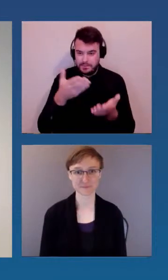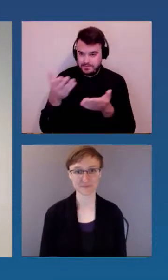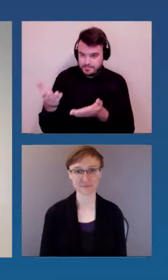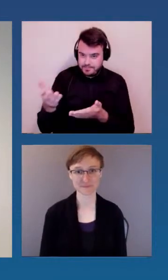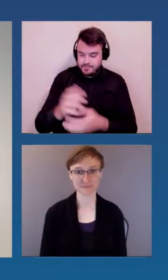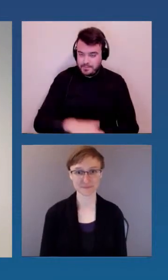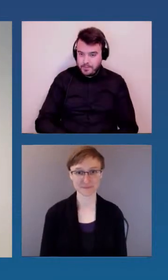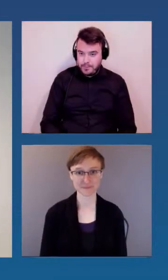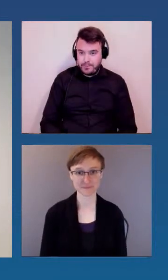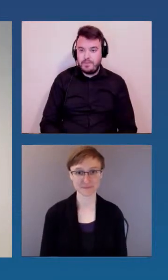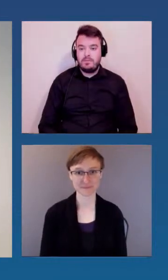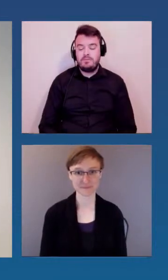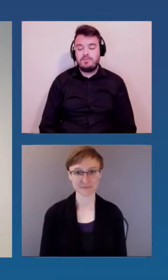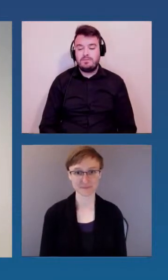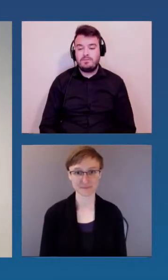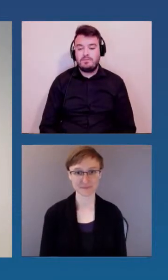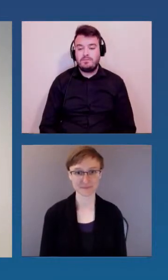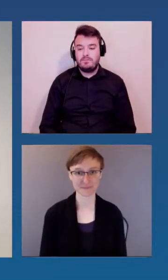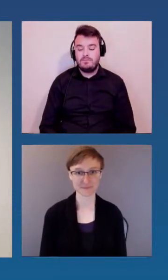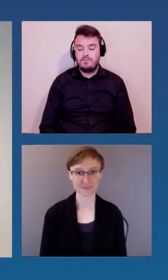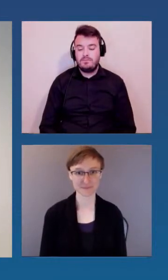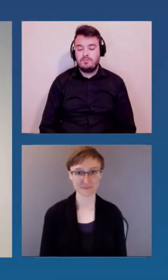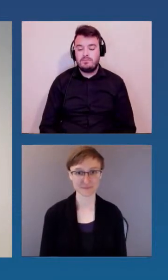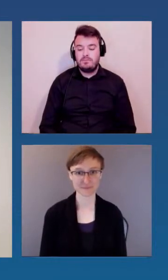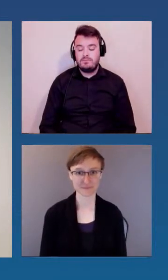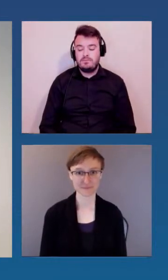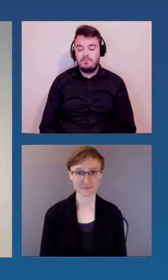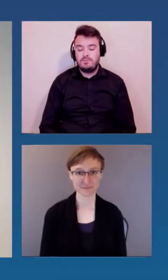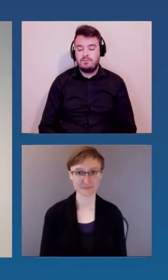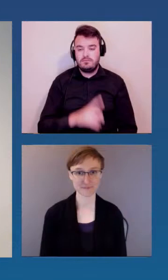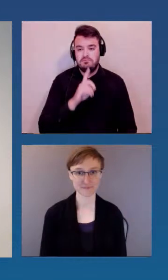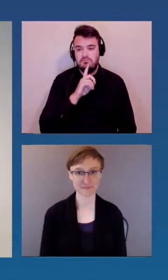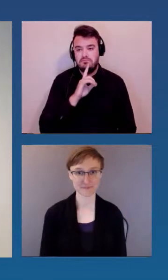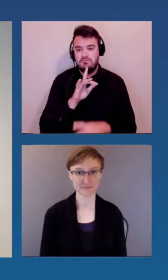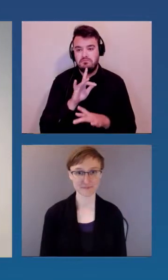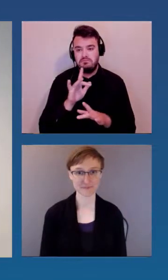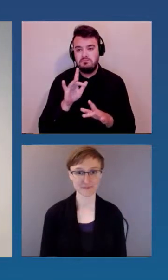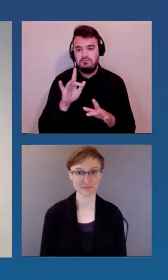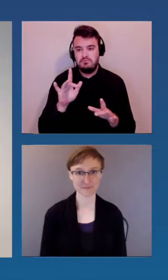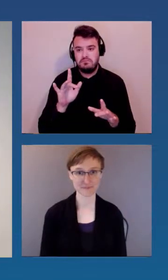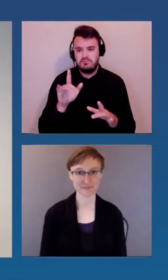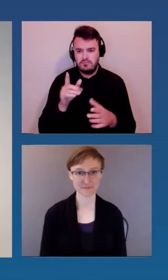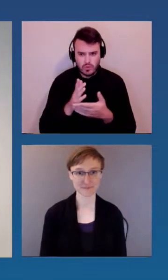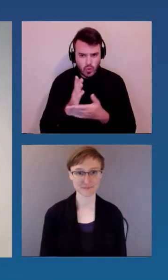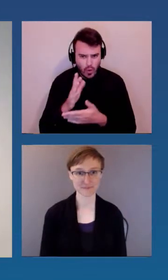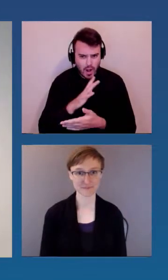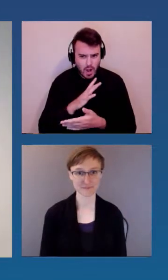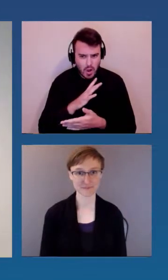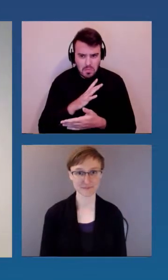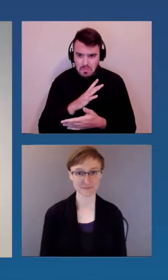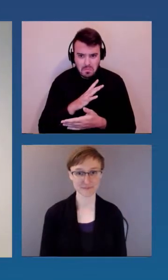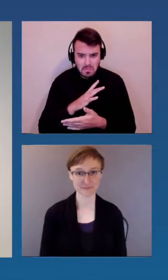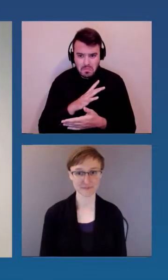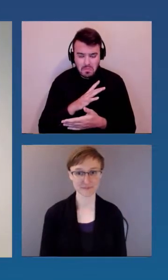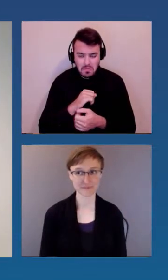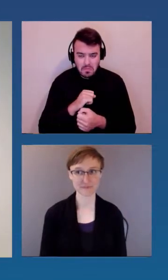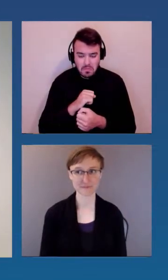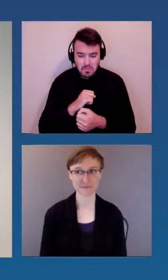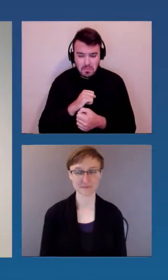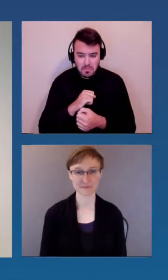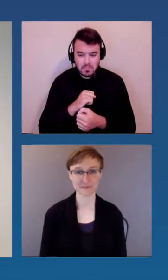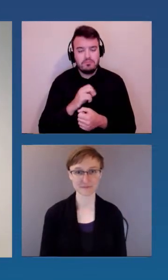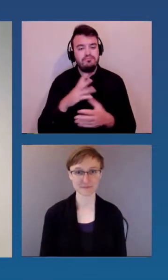we can. Our primary care partners are also part of this picture. So that is, oh dear,